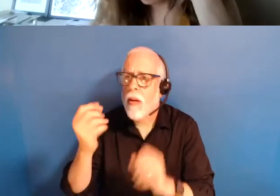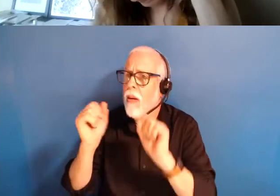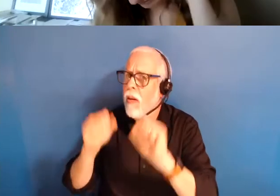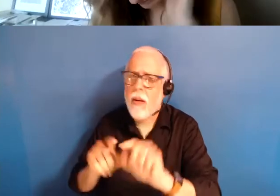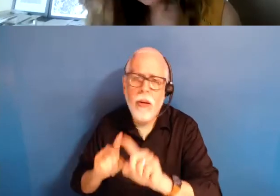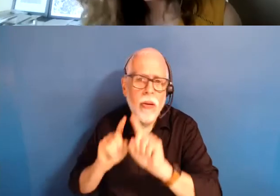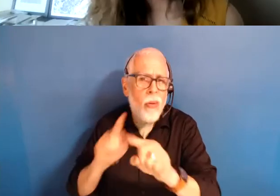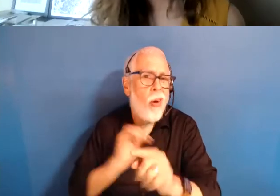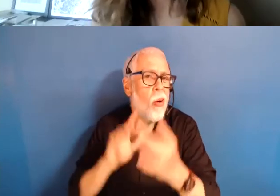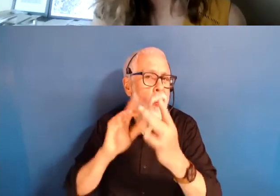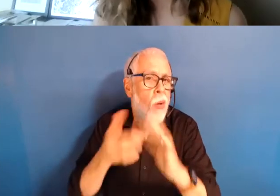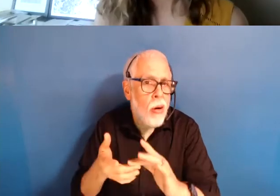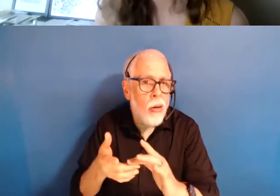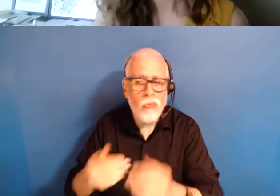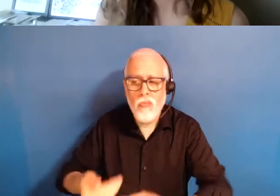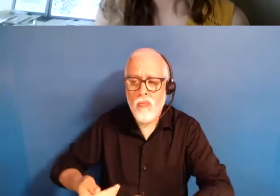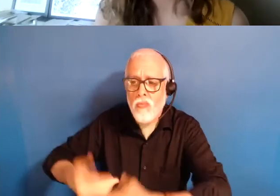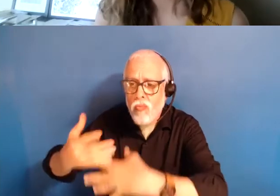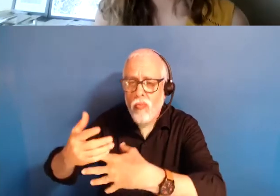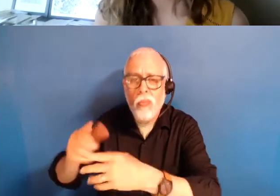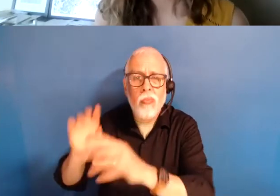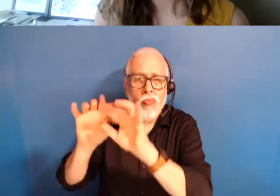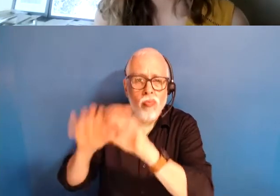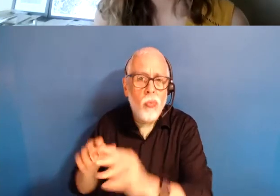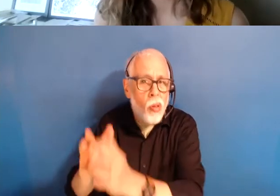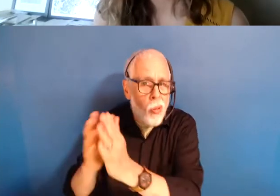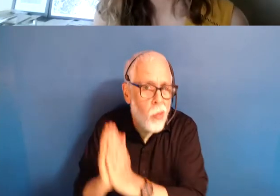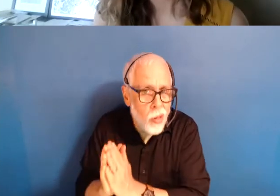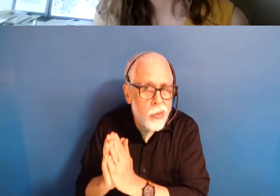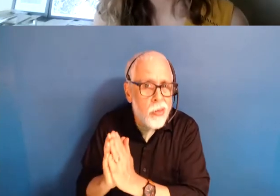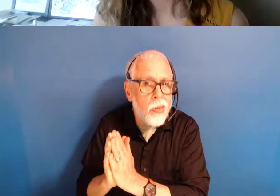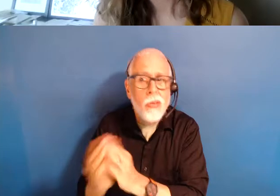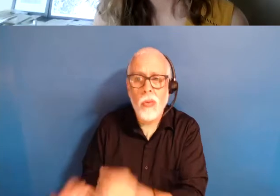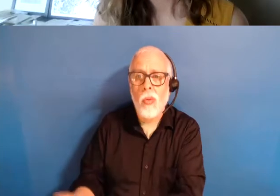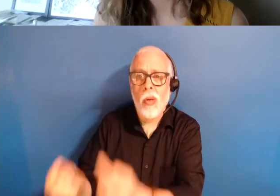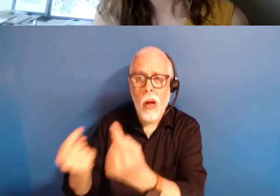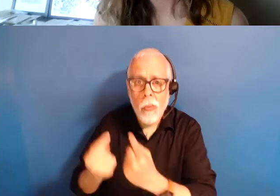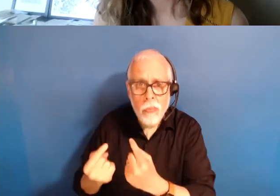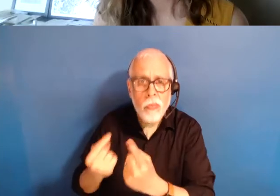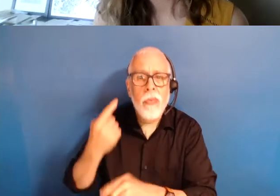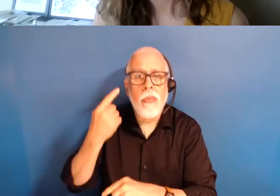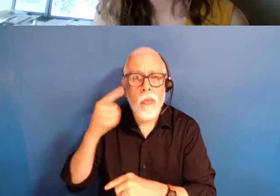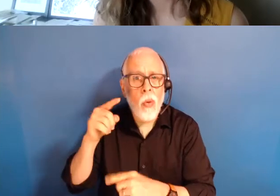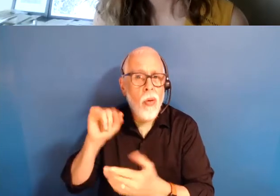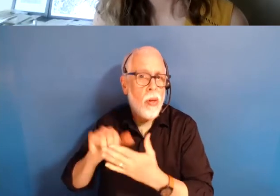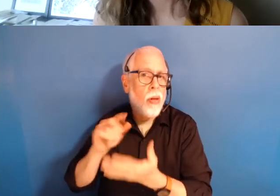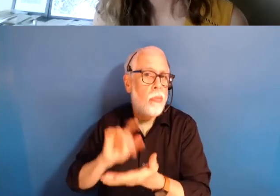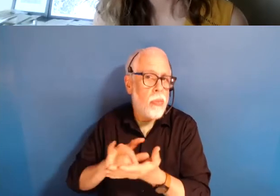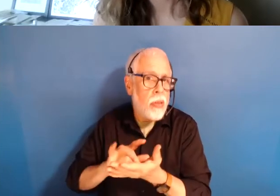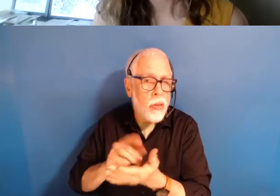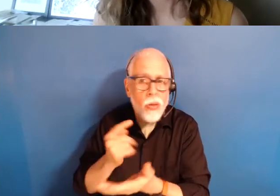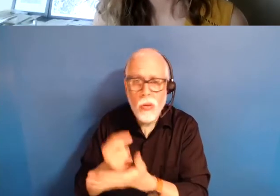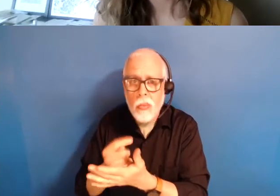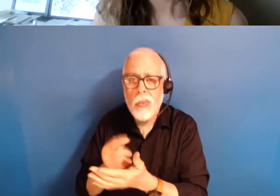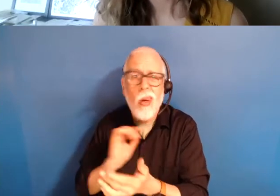to our website and fill in a request to come for that treatment. You can go on